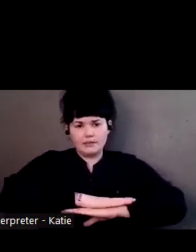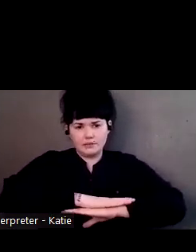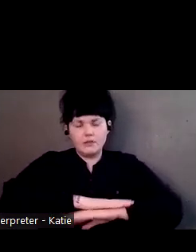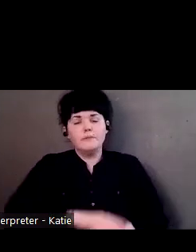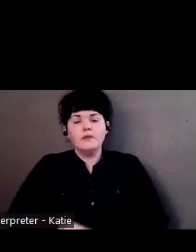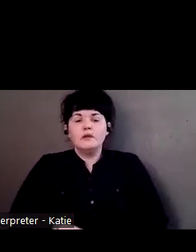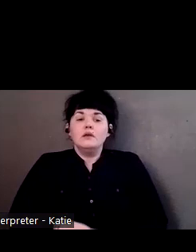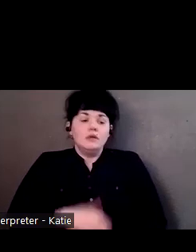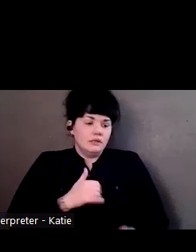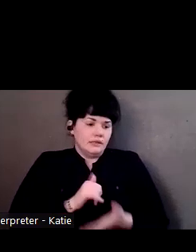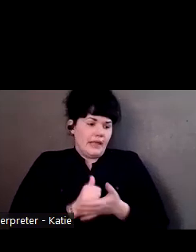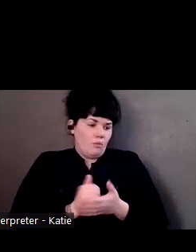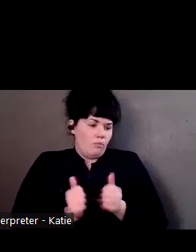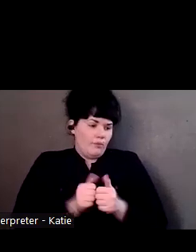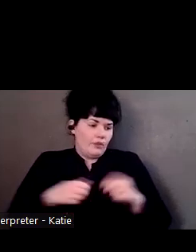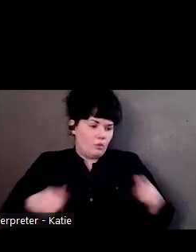using.